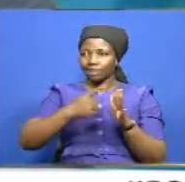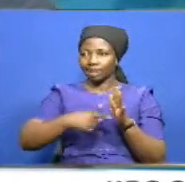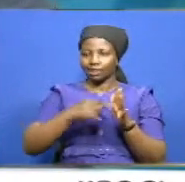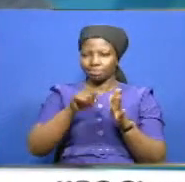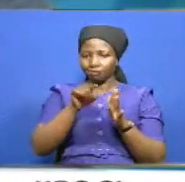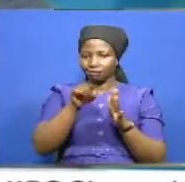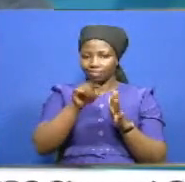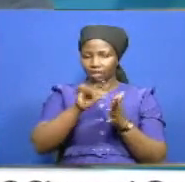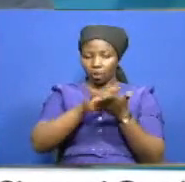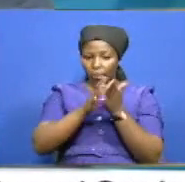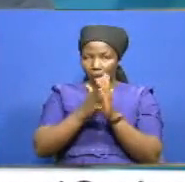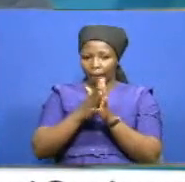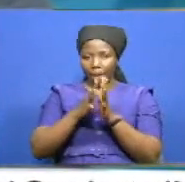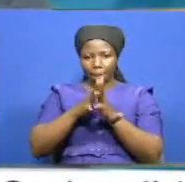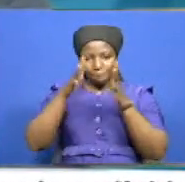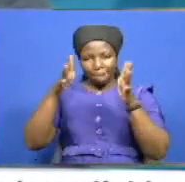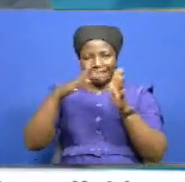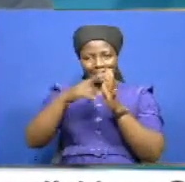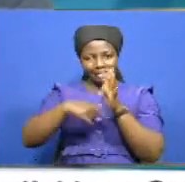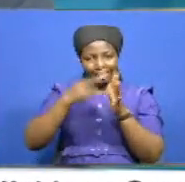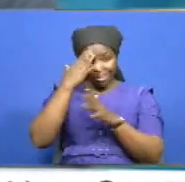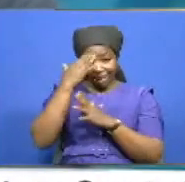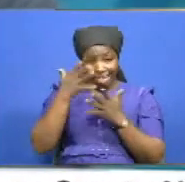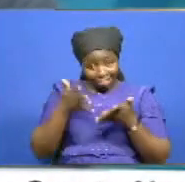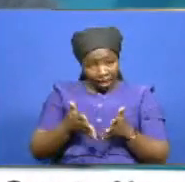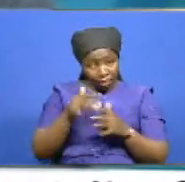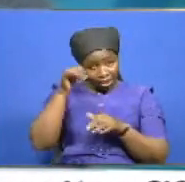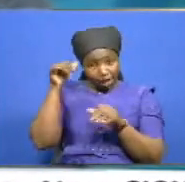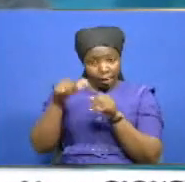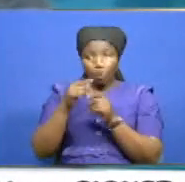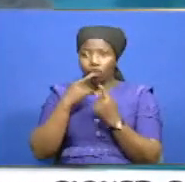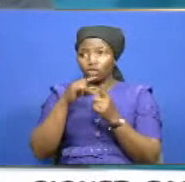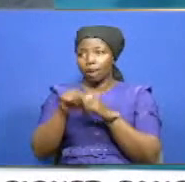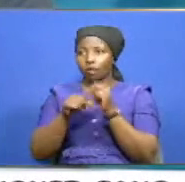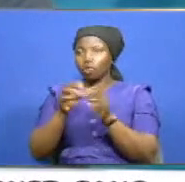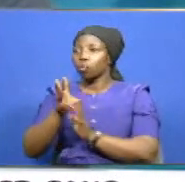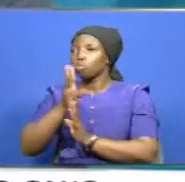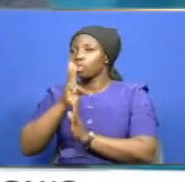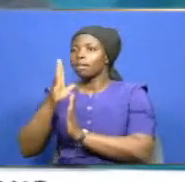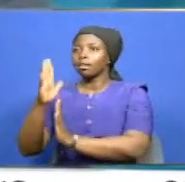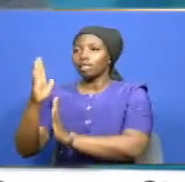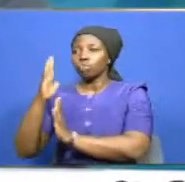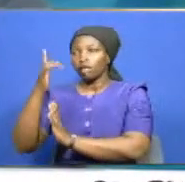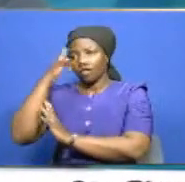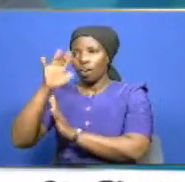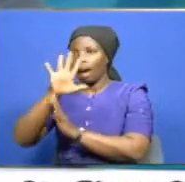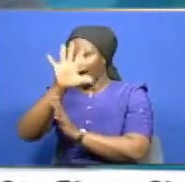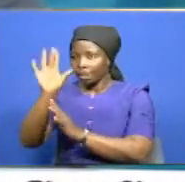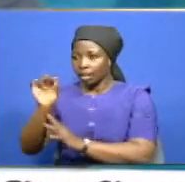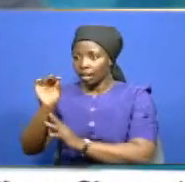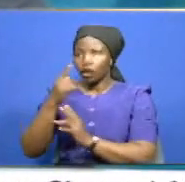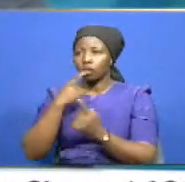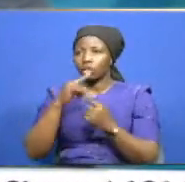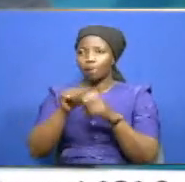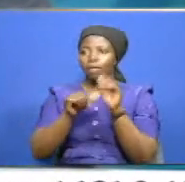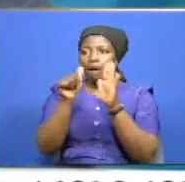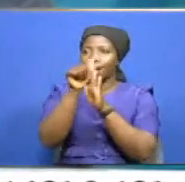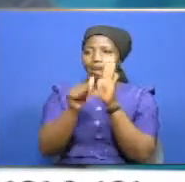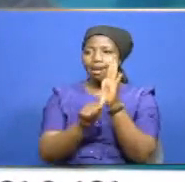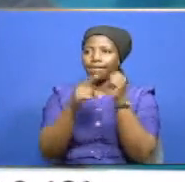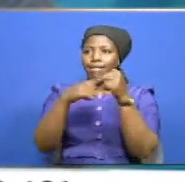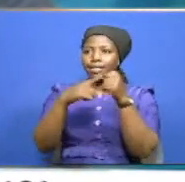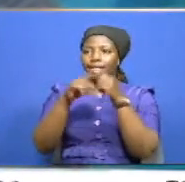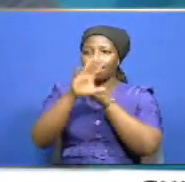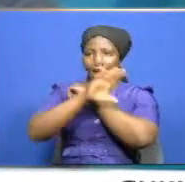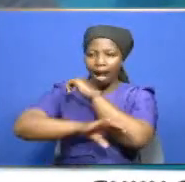industry. Remember now we are talking about water security for Africa. We are talking Agenda 6. And the country